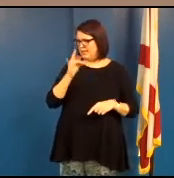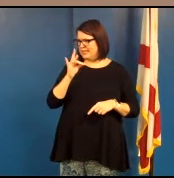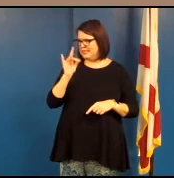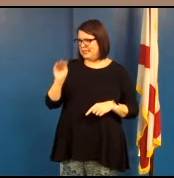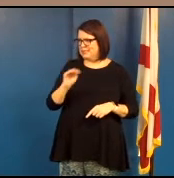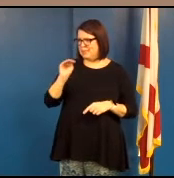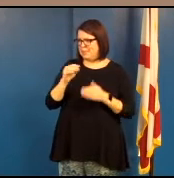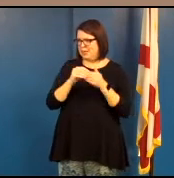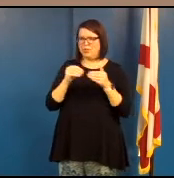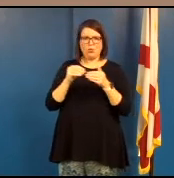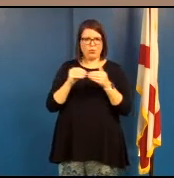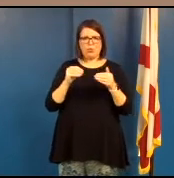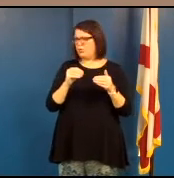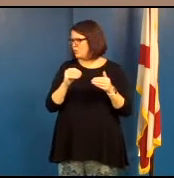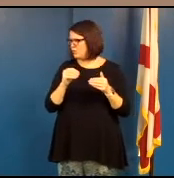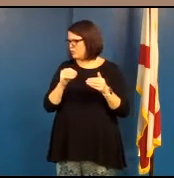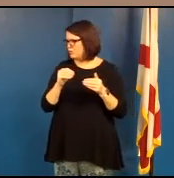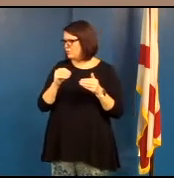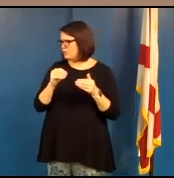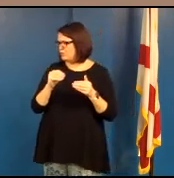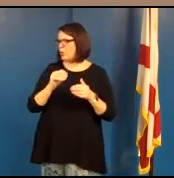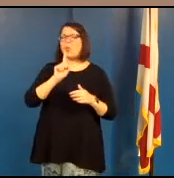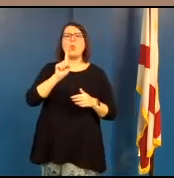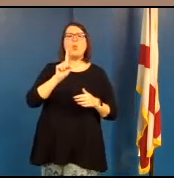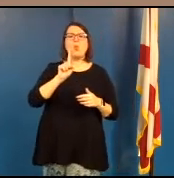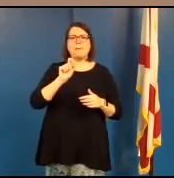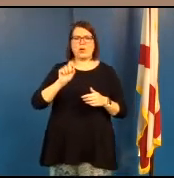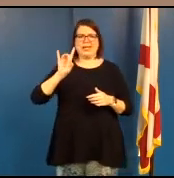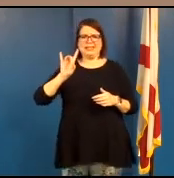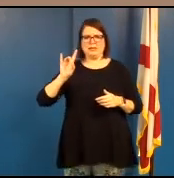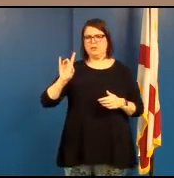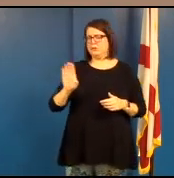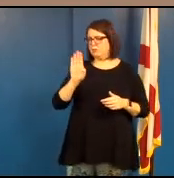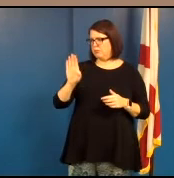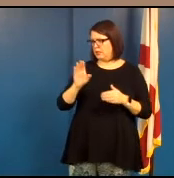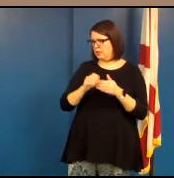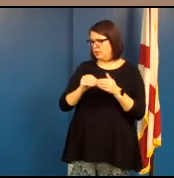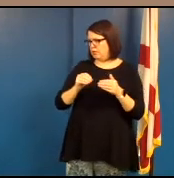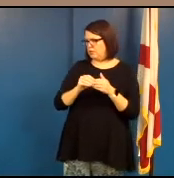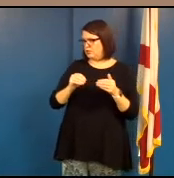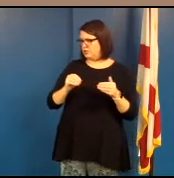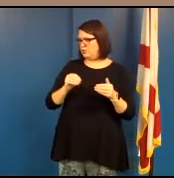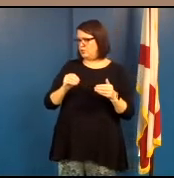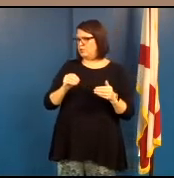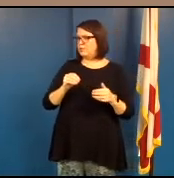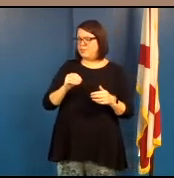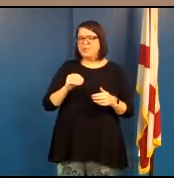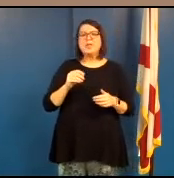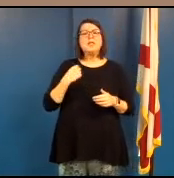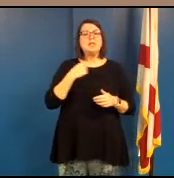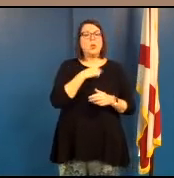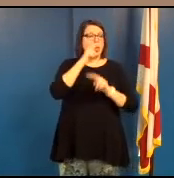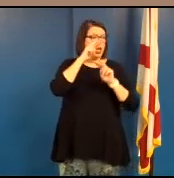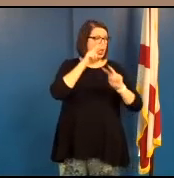year, and there wasn't much of an impact at all. But looking forward, the Legislative Office of